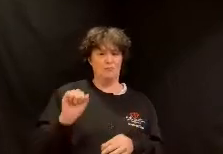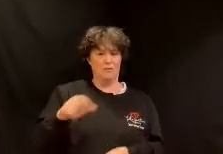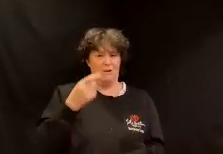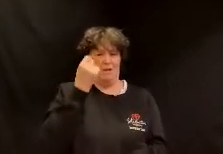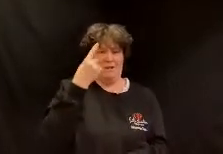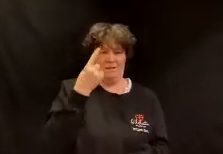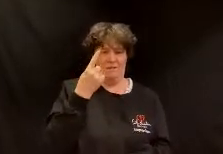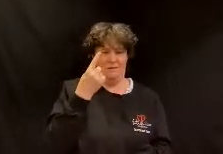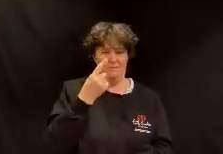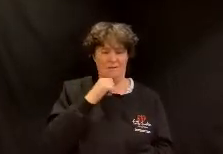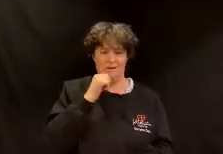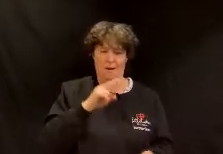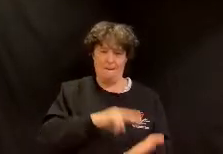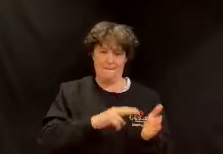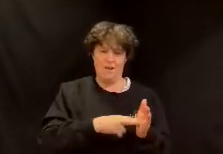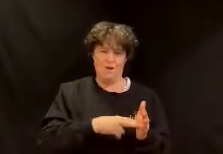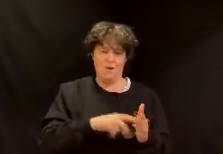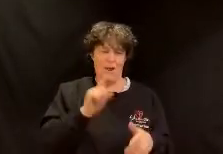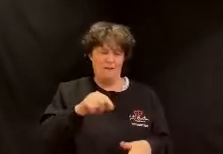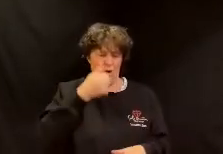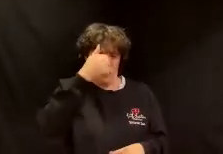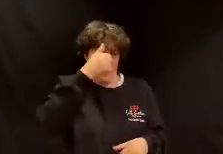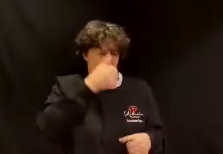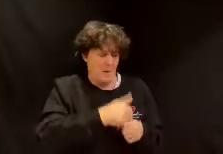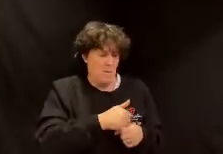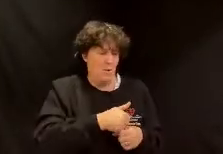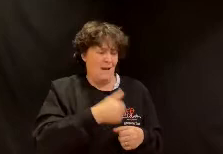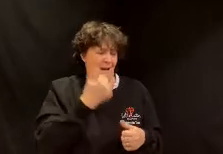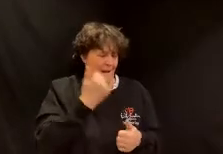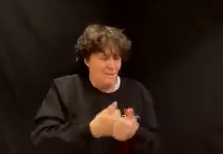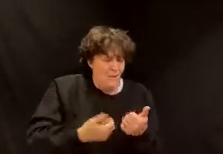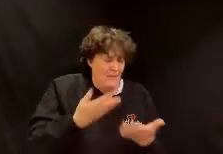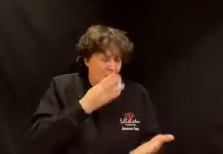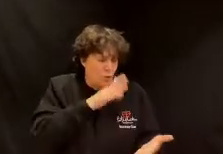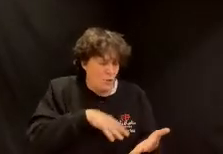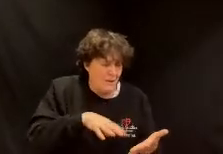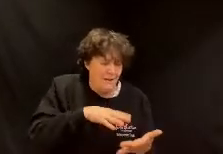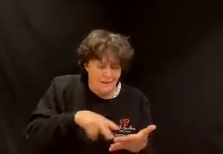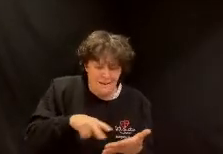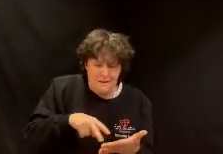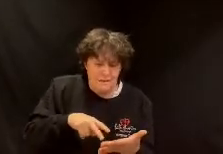it doesn't mean you have to remember everything you're reading. Just eat. Just eat.